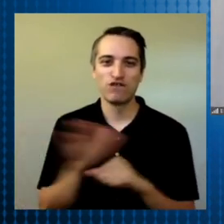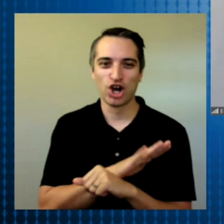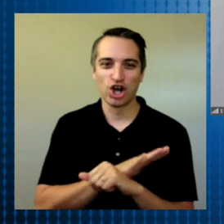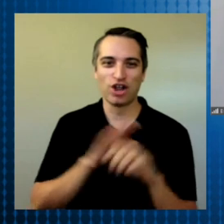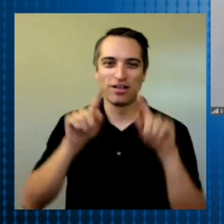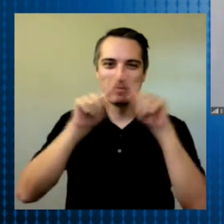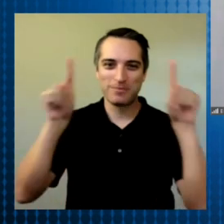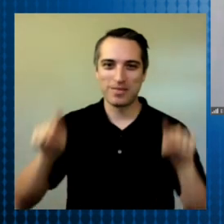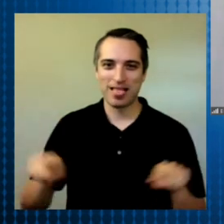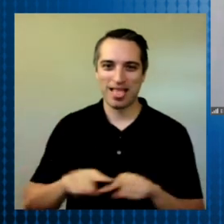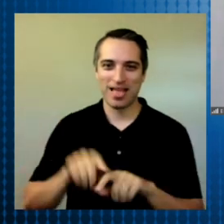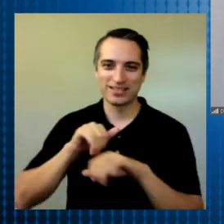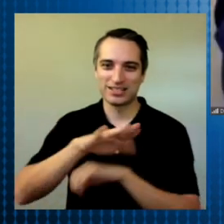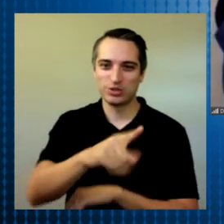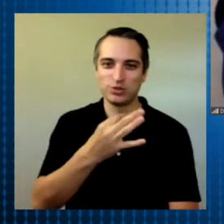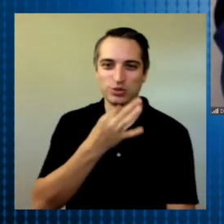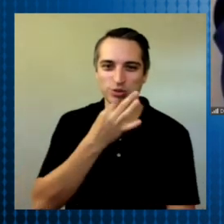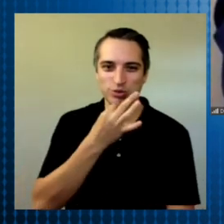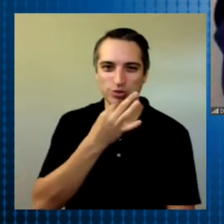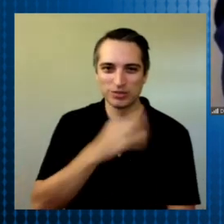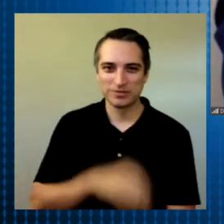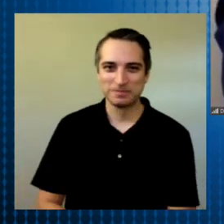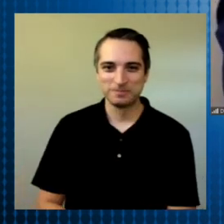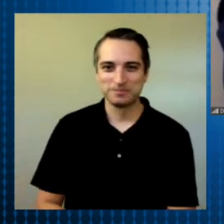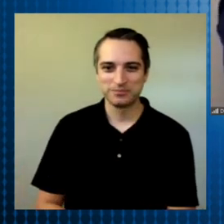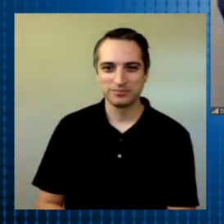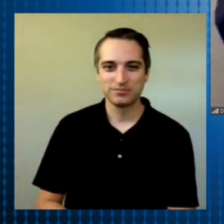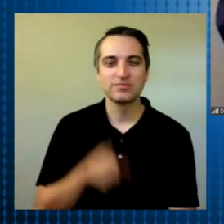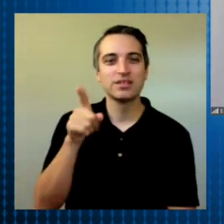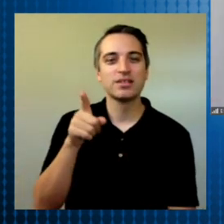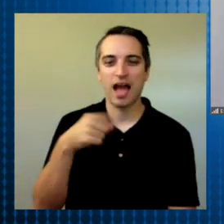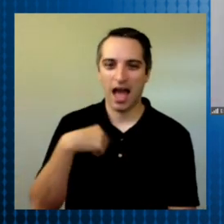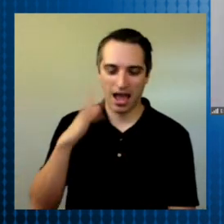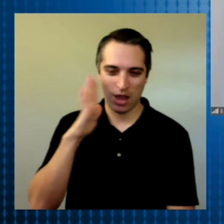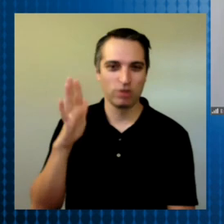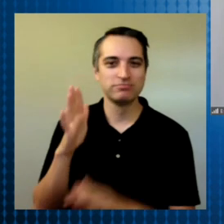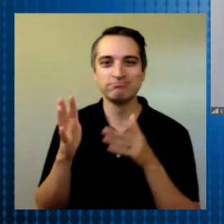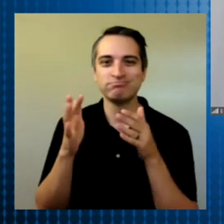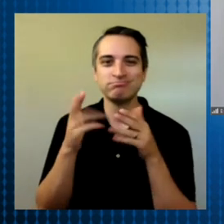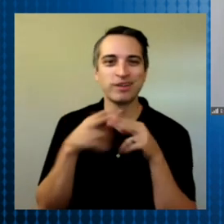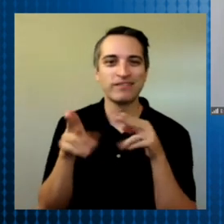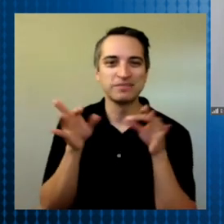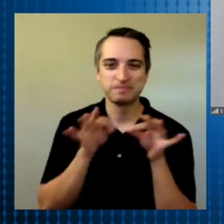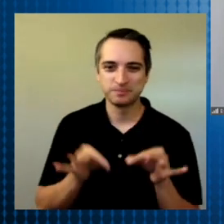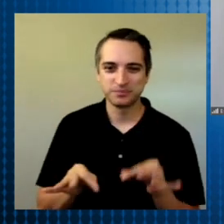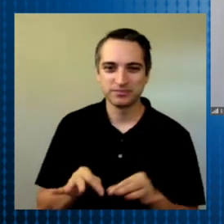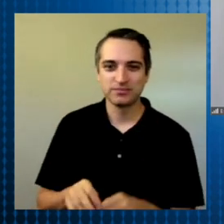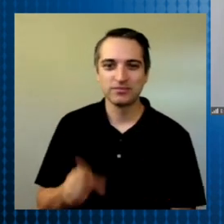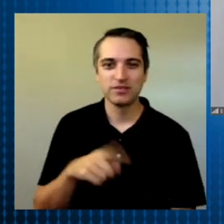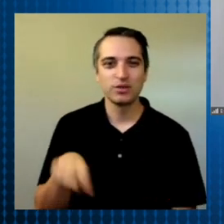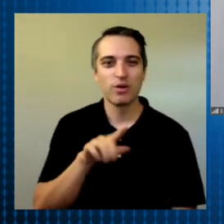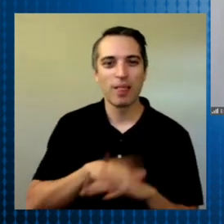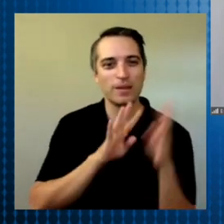to you very shortly. So, thank you. Whereas, and I'm going to just briefly go through it so for those who are on the stream